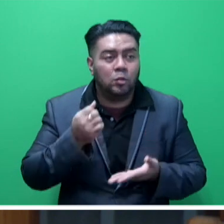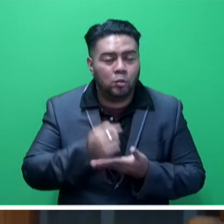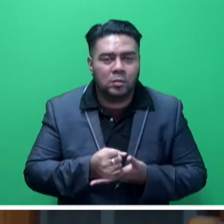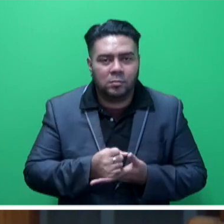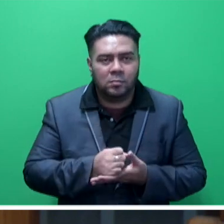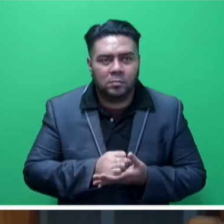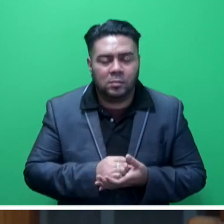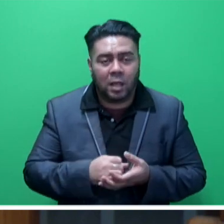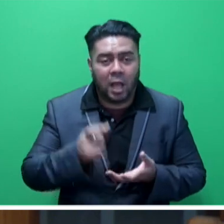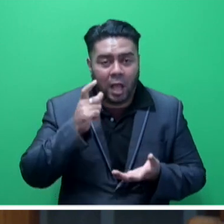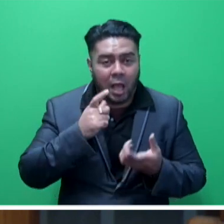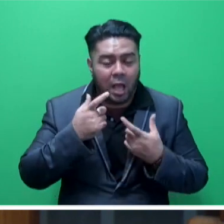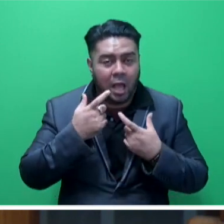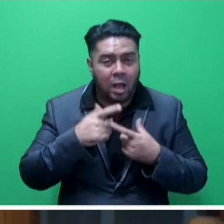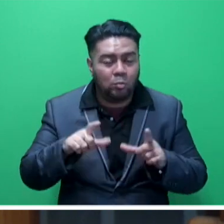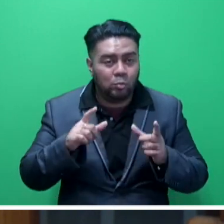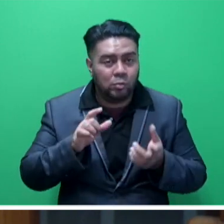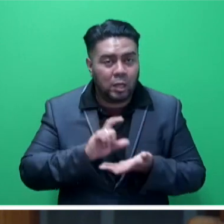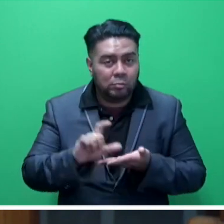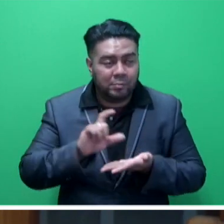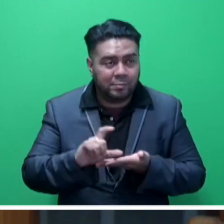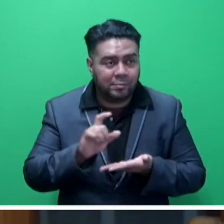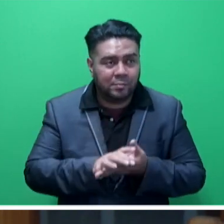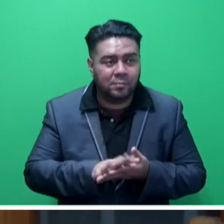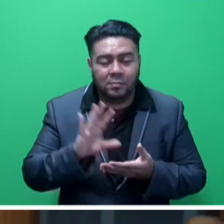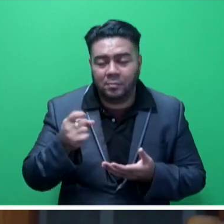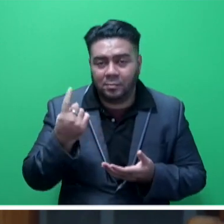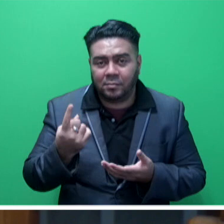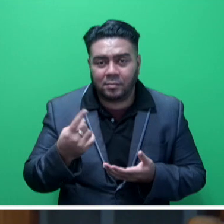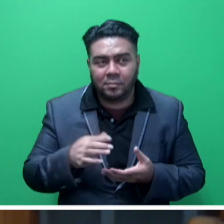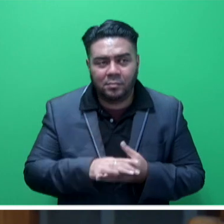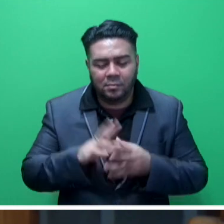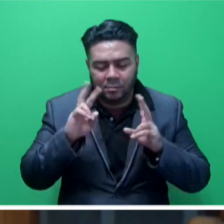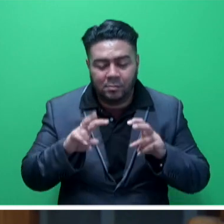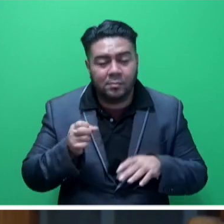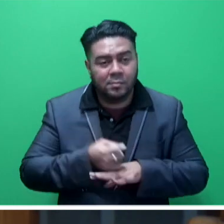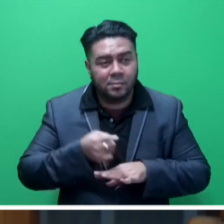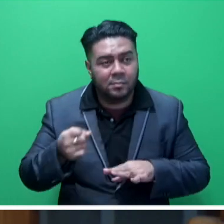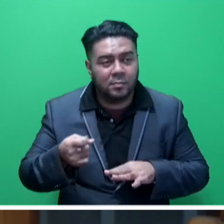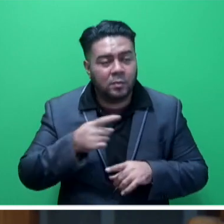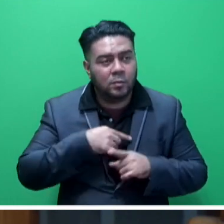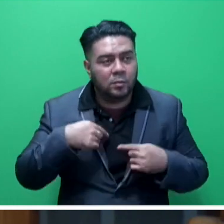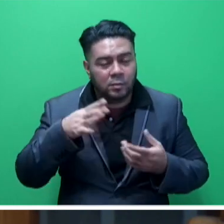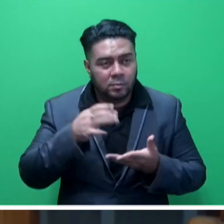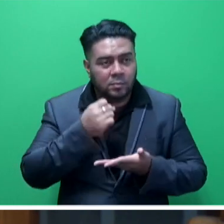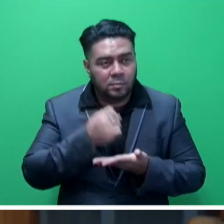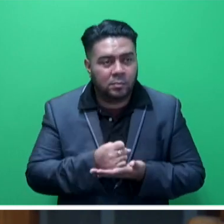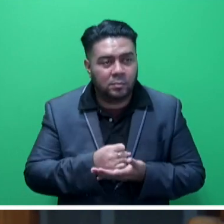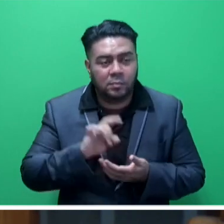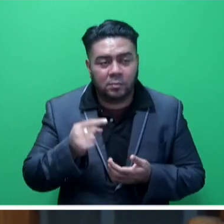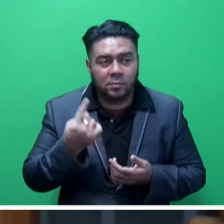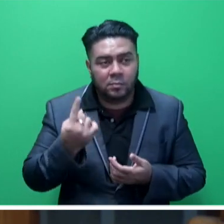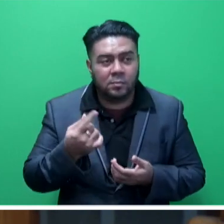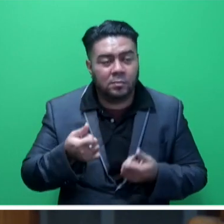counselors and referral made for anyone who seeks the assistance of the government, and we will make sure anyone who is